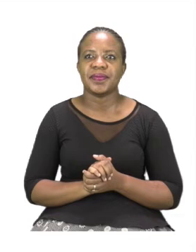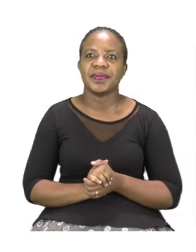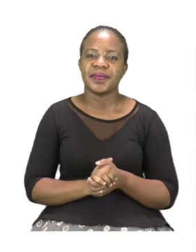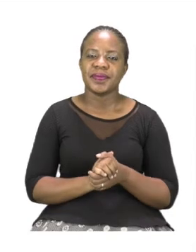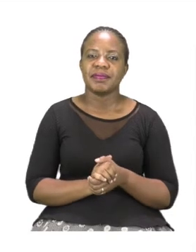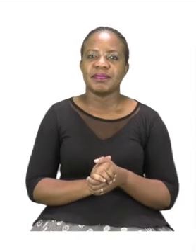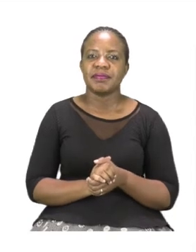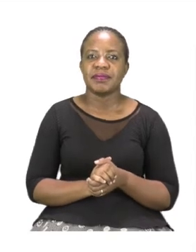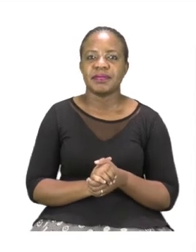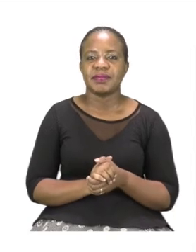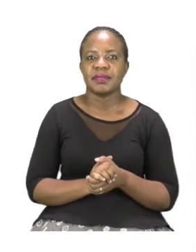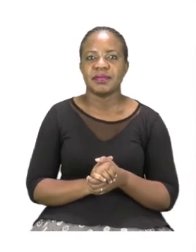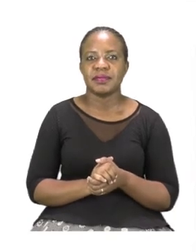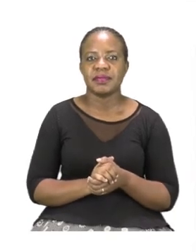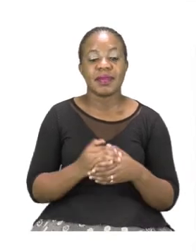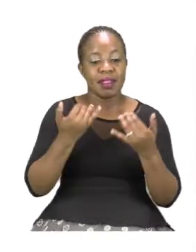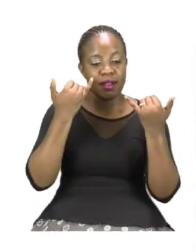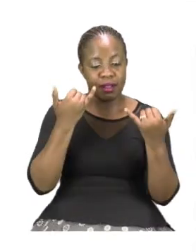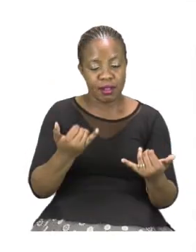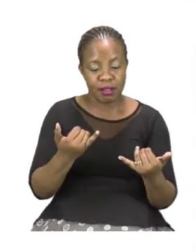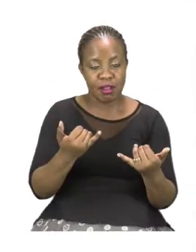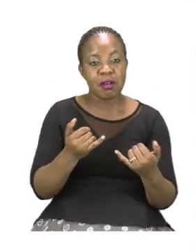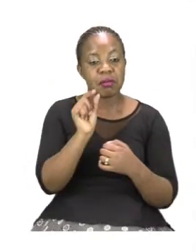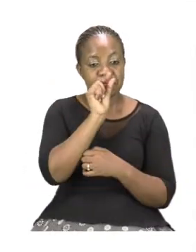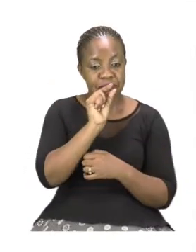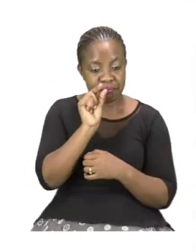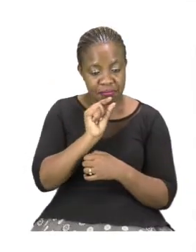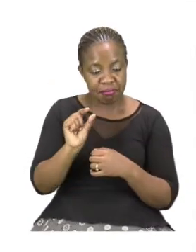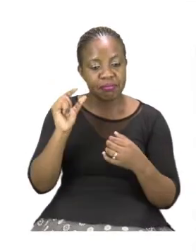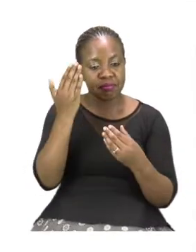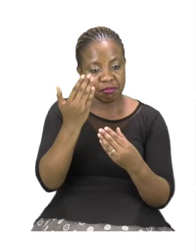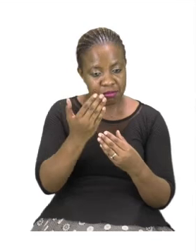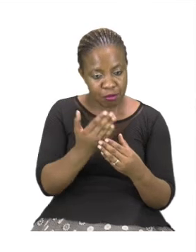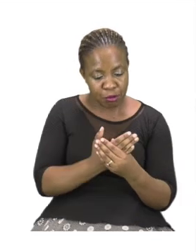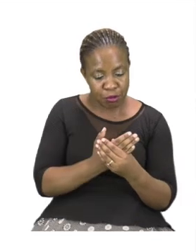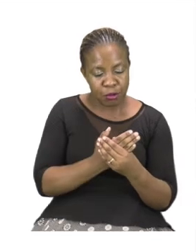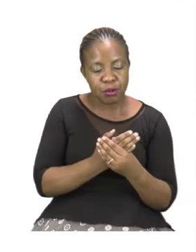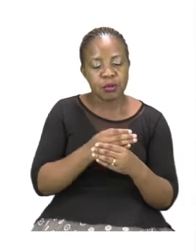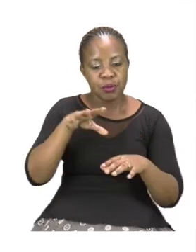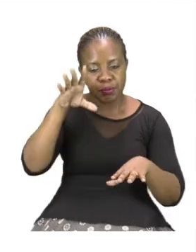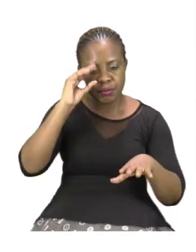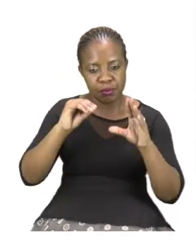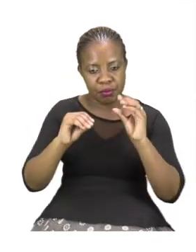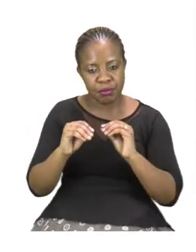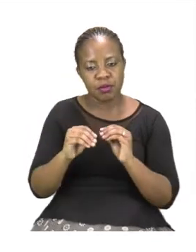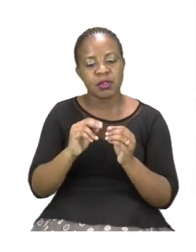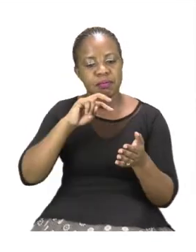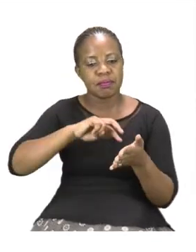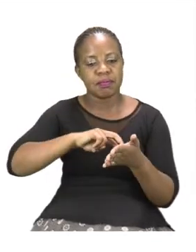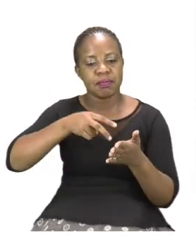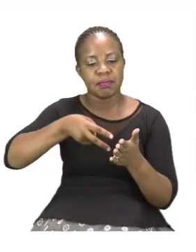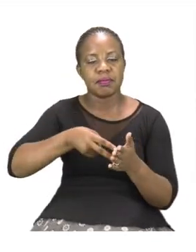Now we are going to learn the meaning of some of the words because we already know the meaning of the other words.